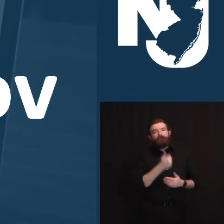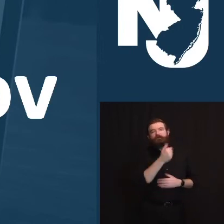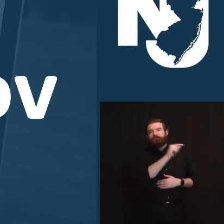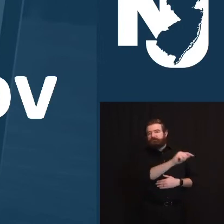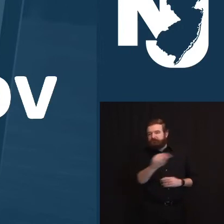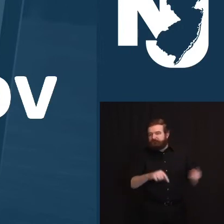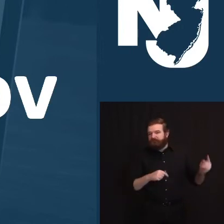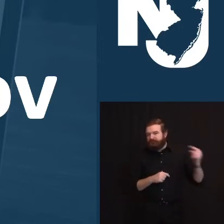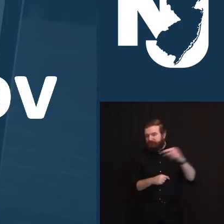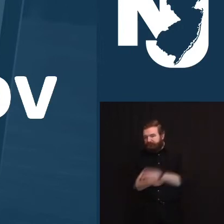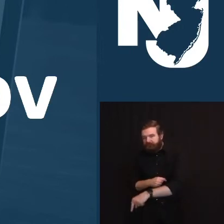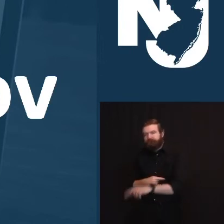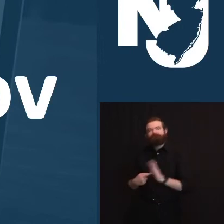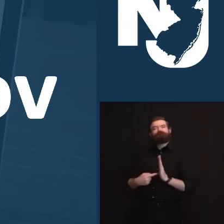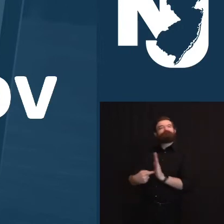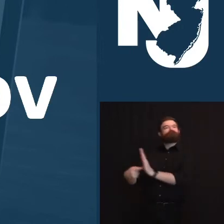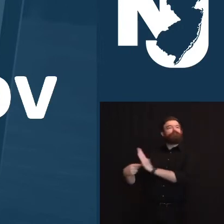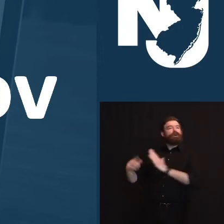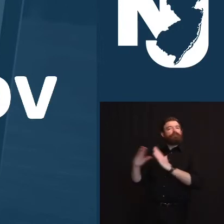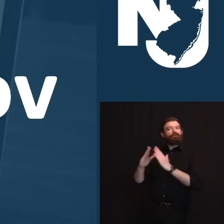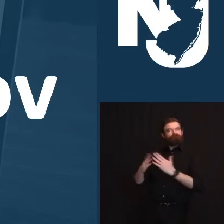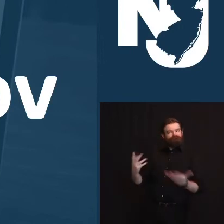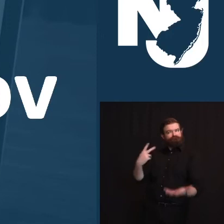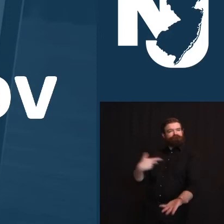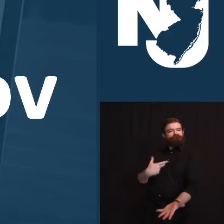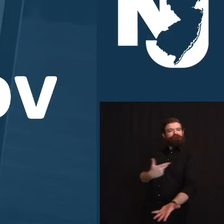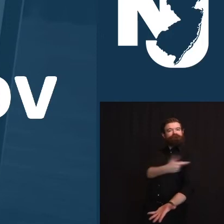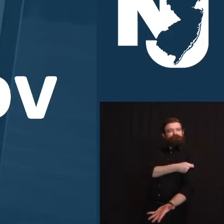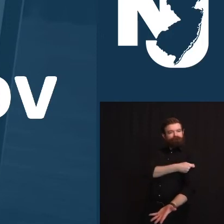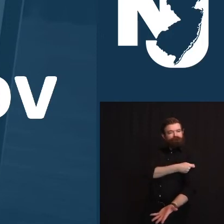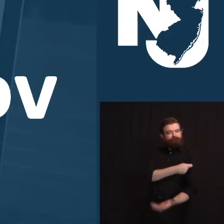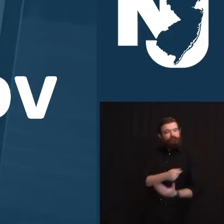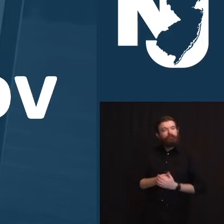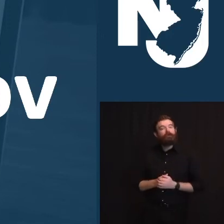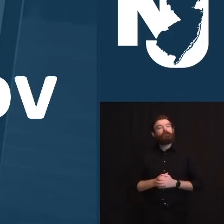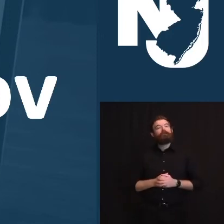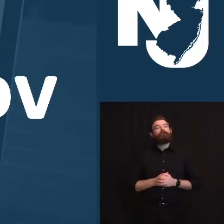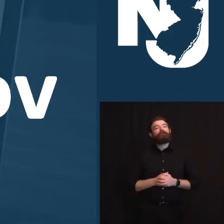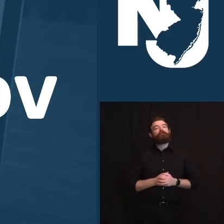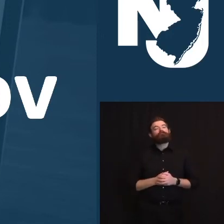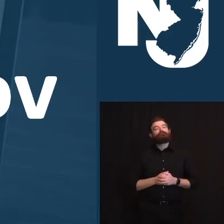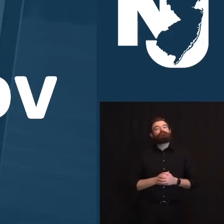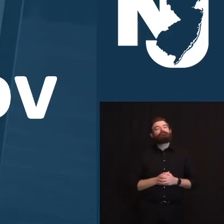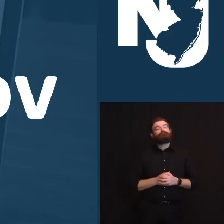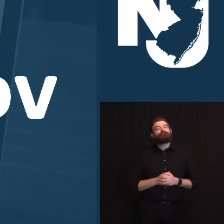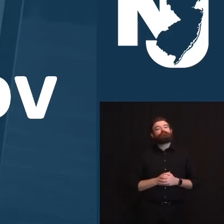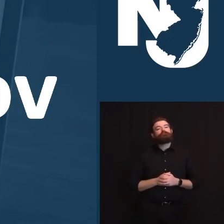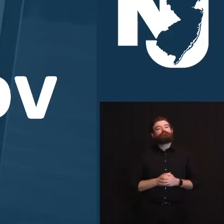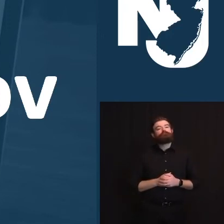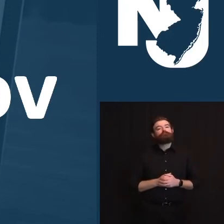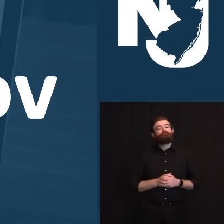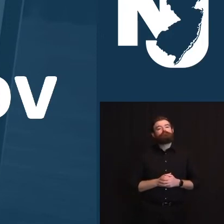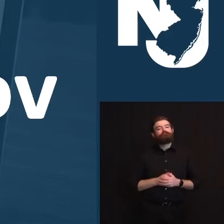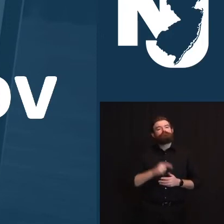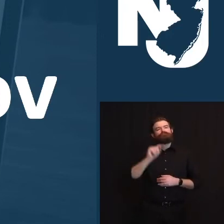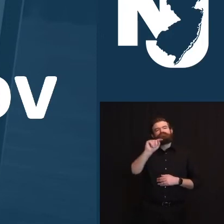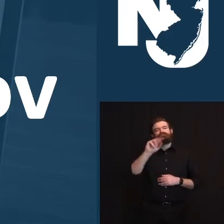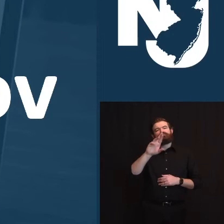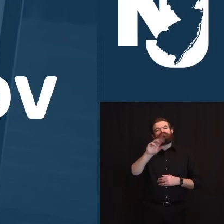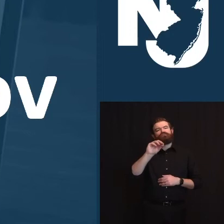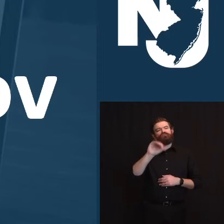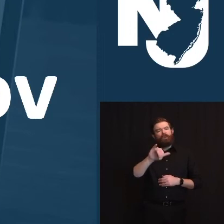Black Issues Convention, got a shot. Senator Troy Singleton. Pretty special. They've got it really set up. We're